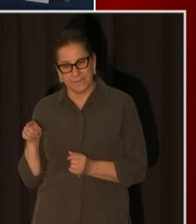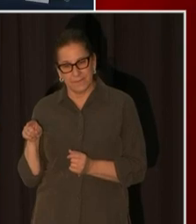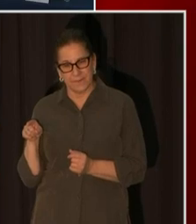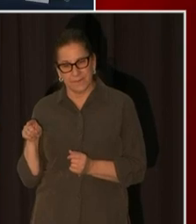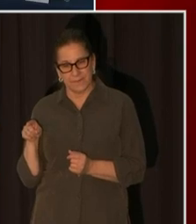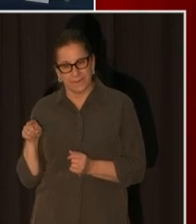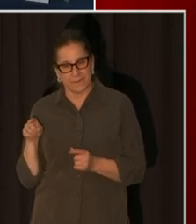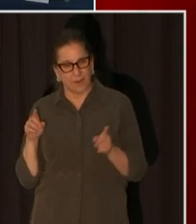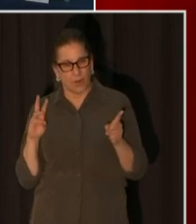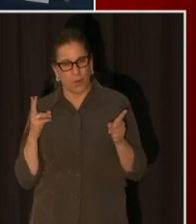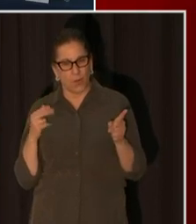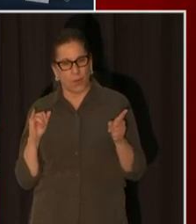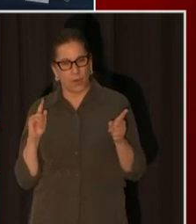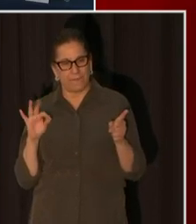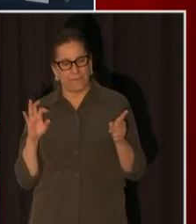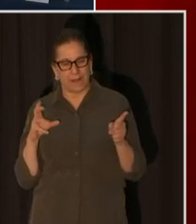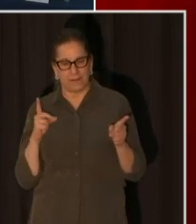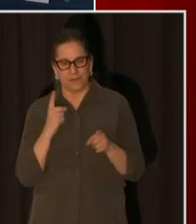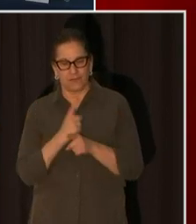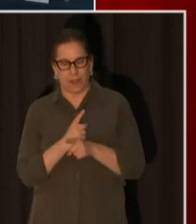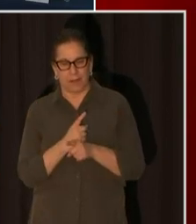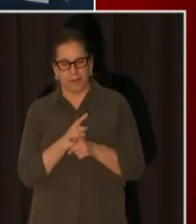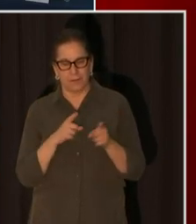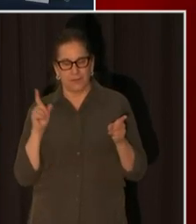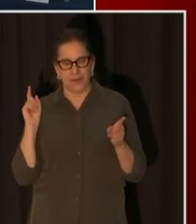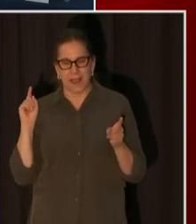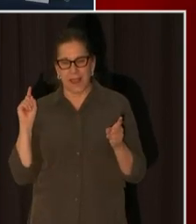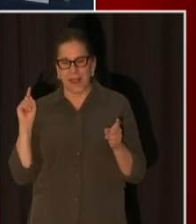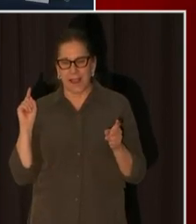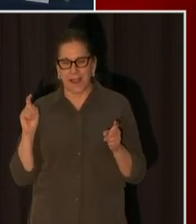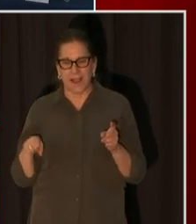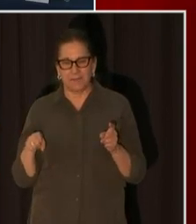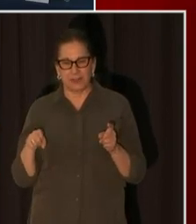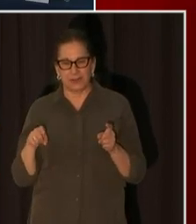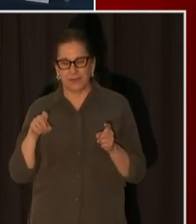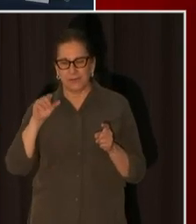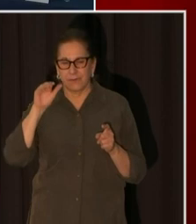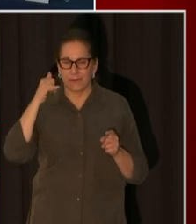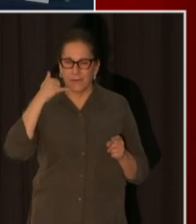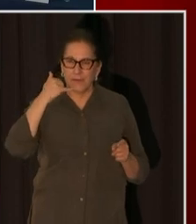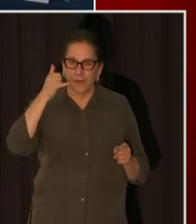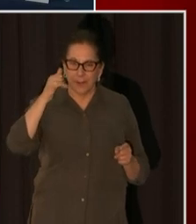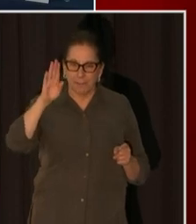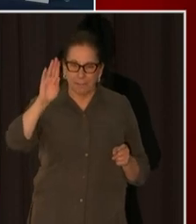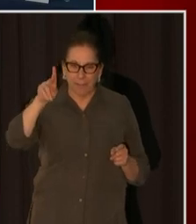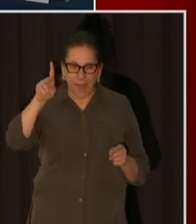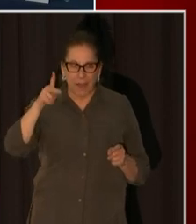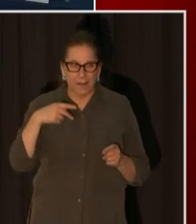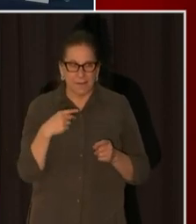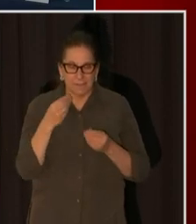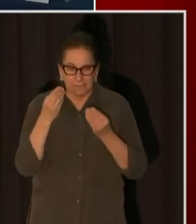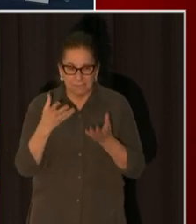me as controversial. It's a long-term solution. We should have focus on the